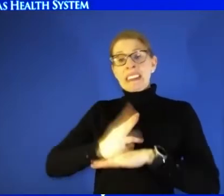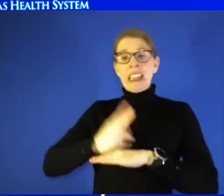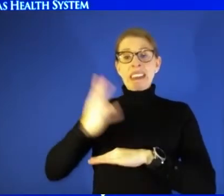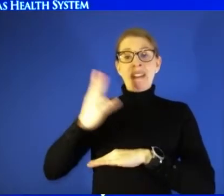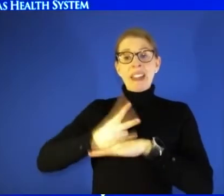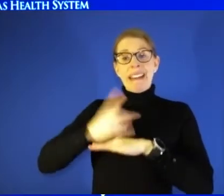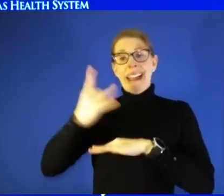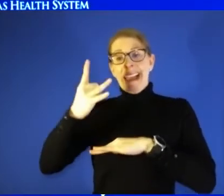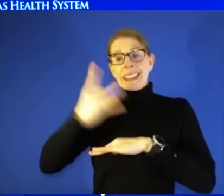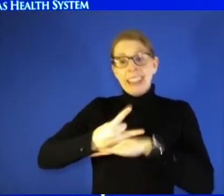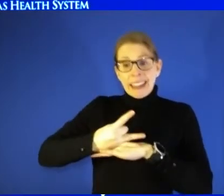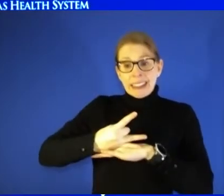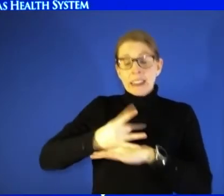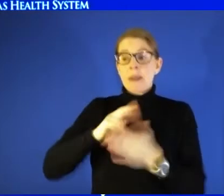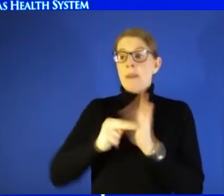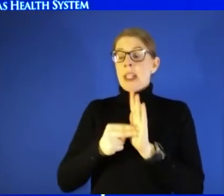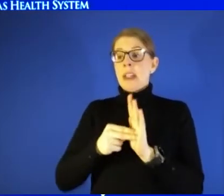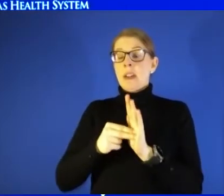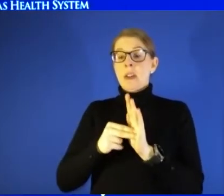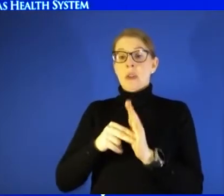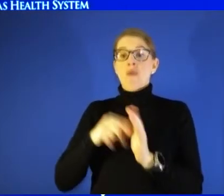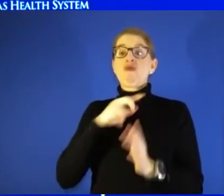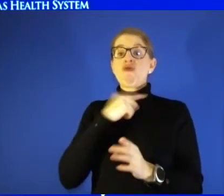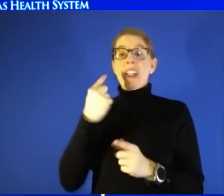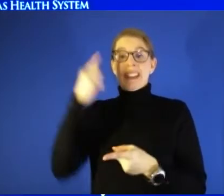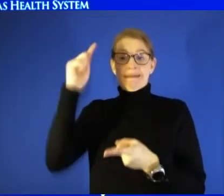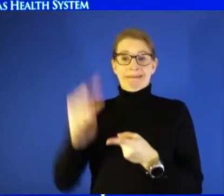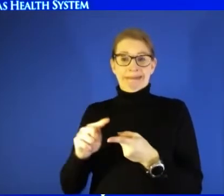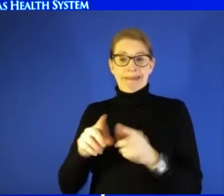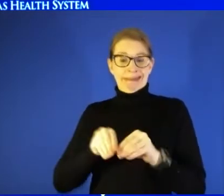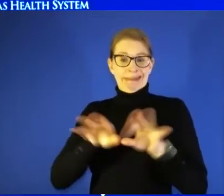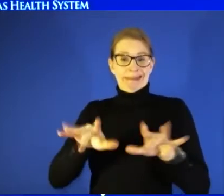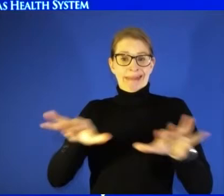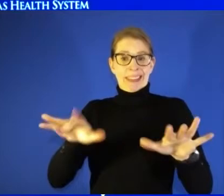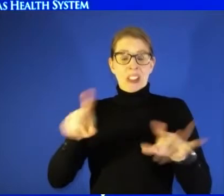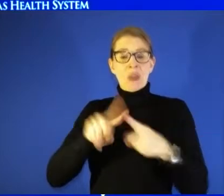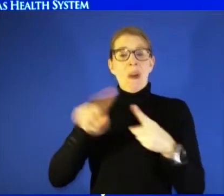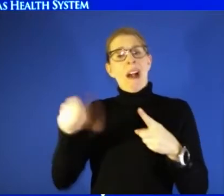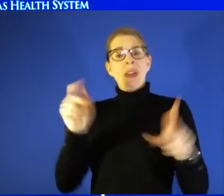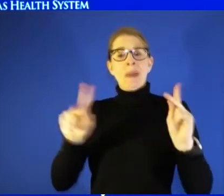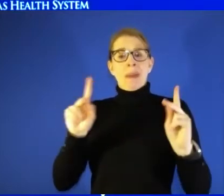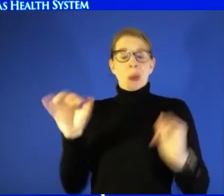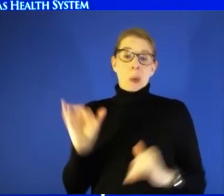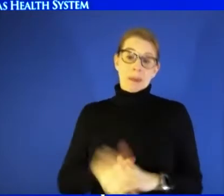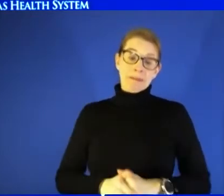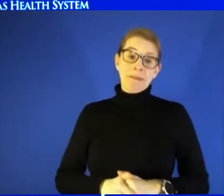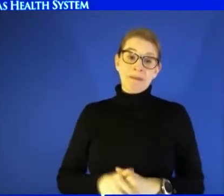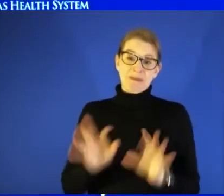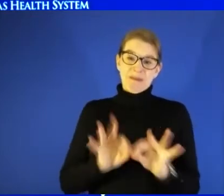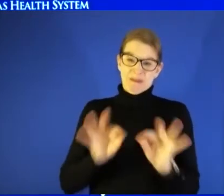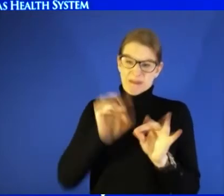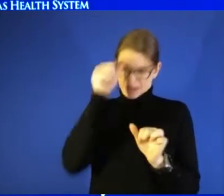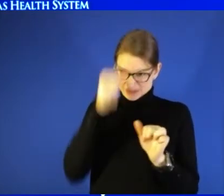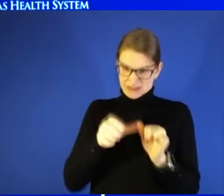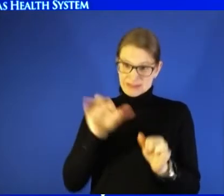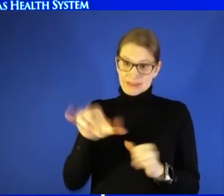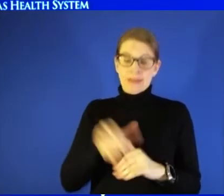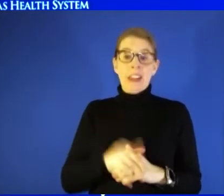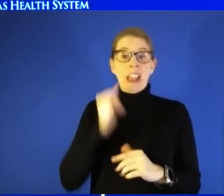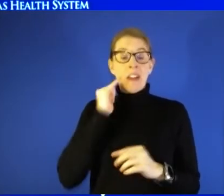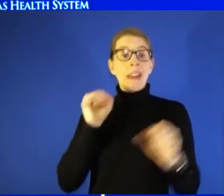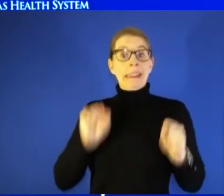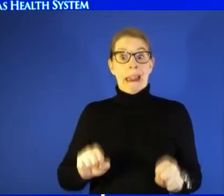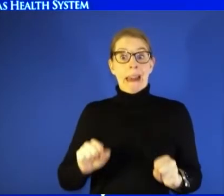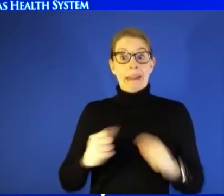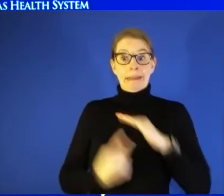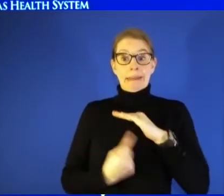will decrease your risk of being able to spread it to other people as well. So I think that's important to note. If you at all can stay isolated for